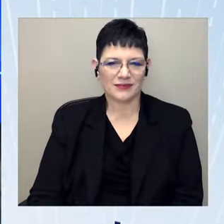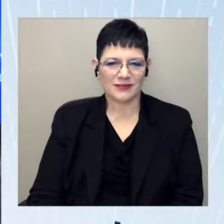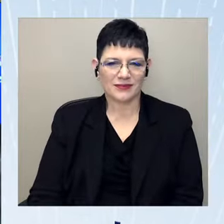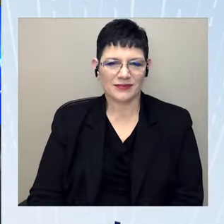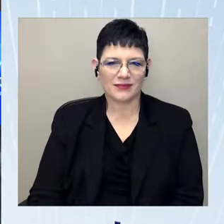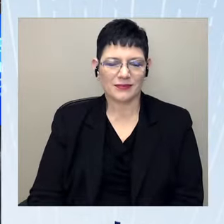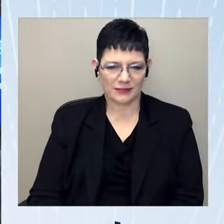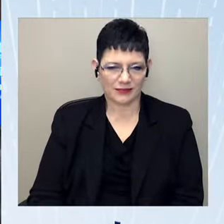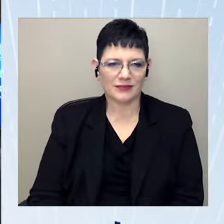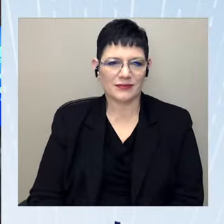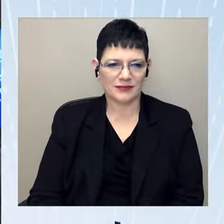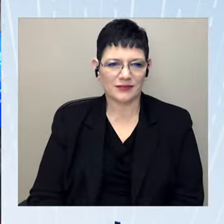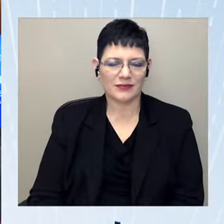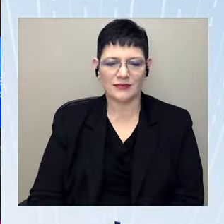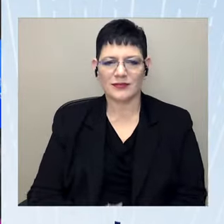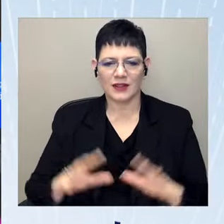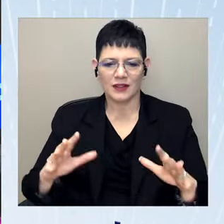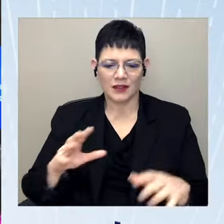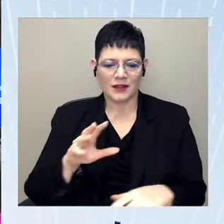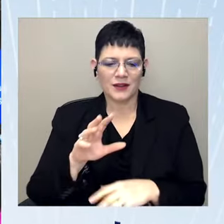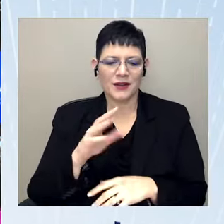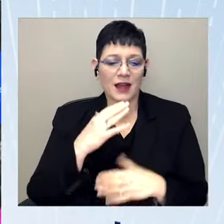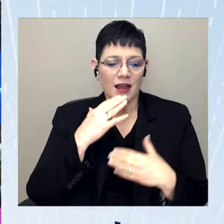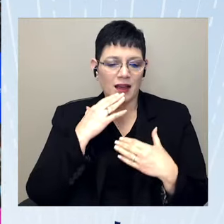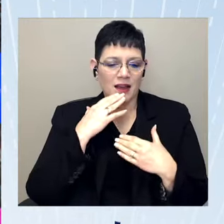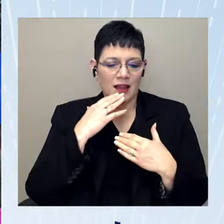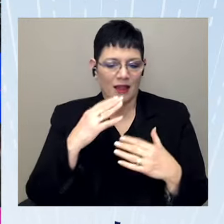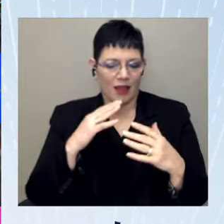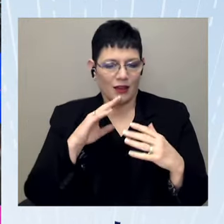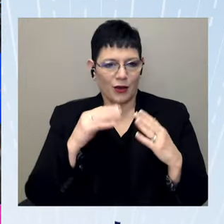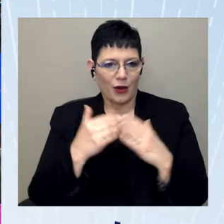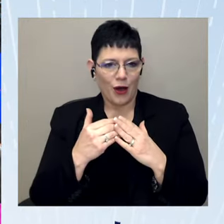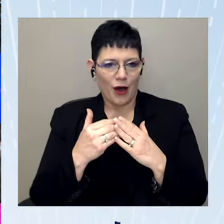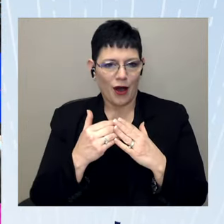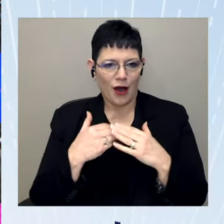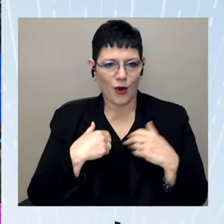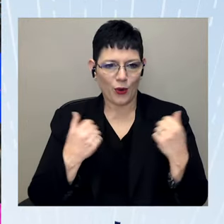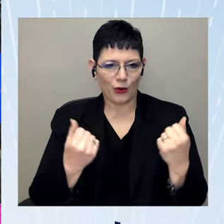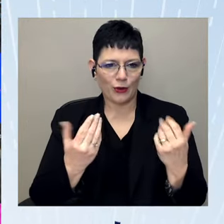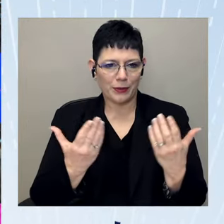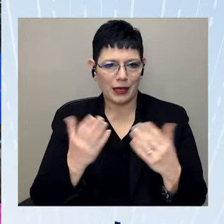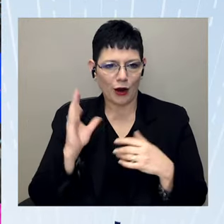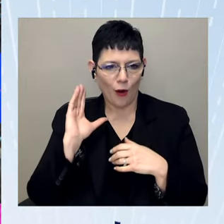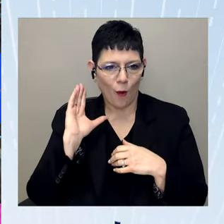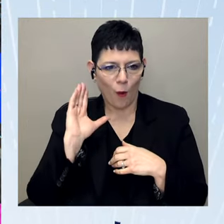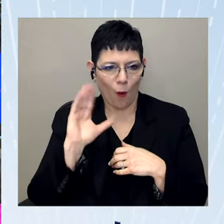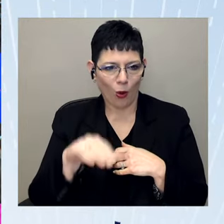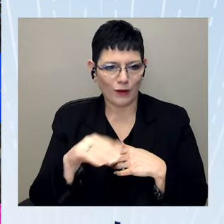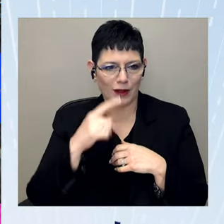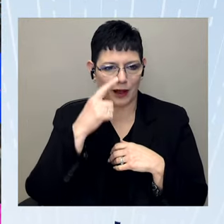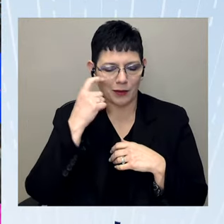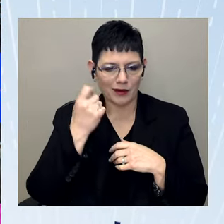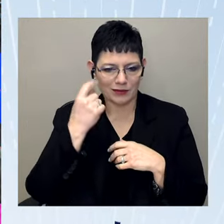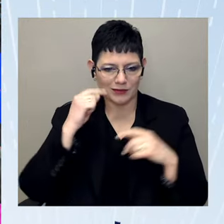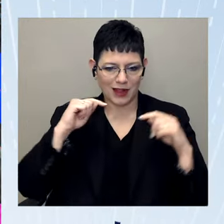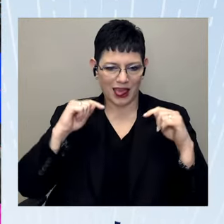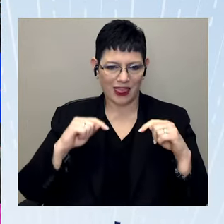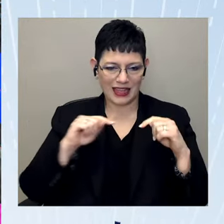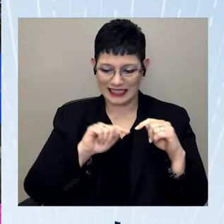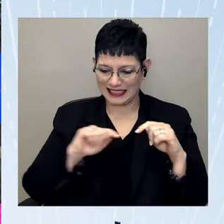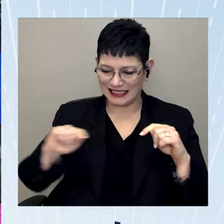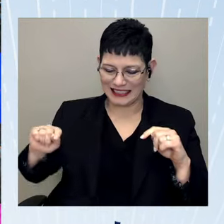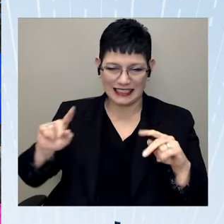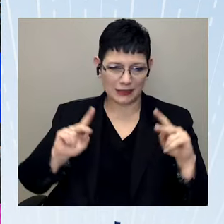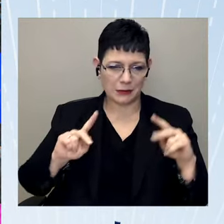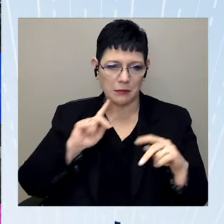Thank you all. I can see we could be here all day because, as I said at the outset, these are the experts. I will